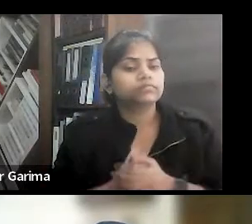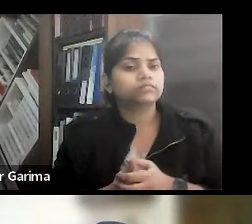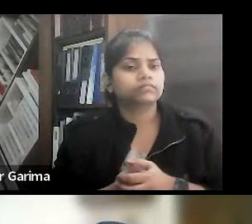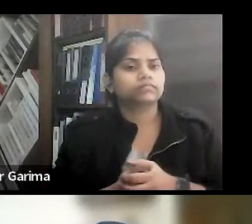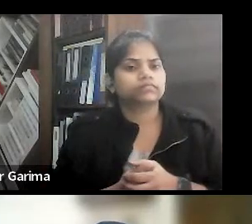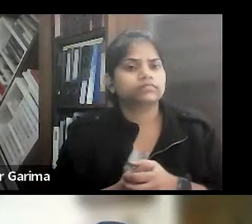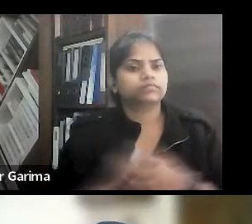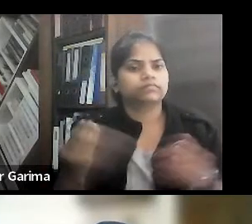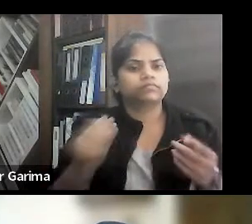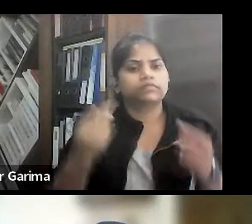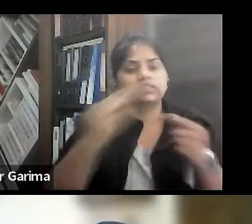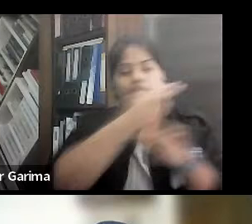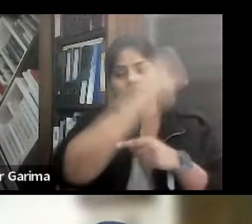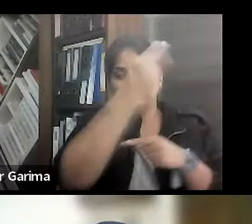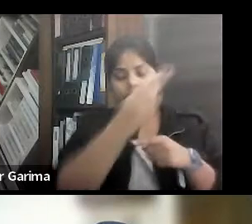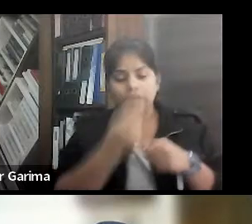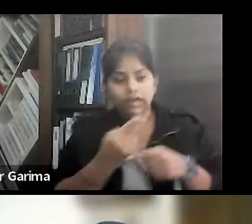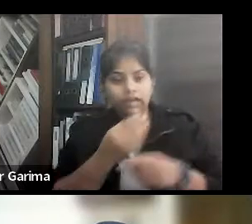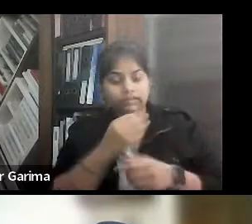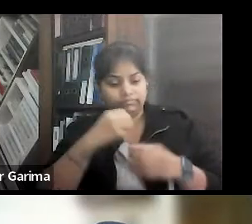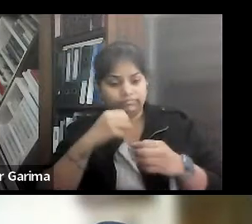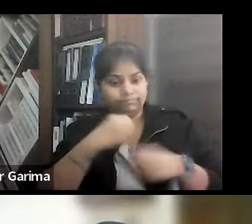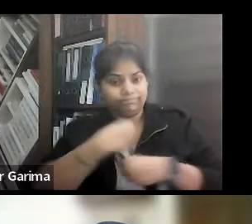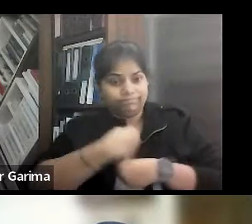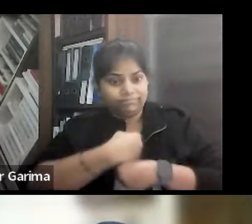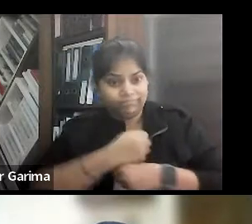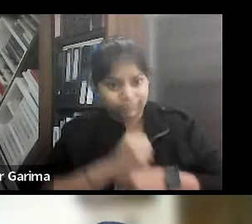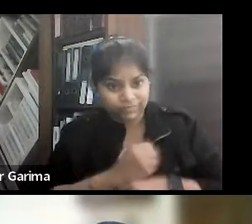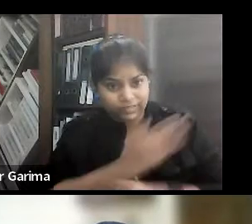art created by disabled people is called as